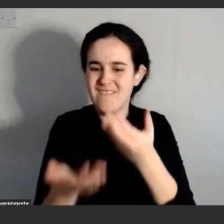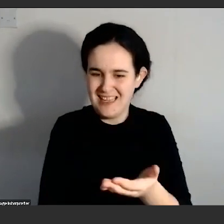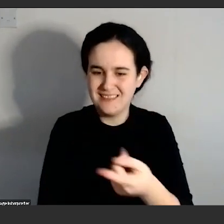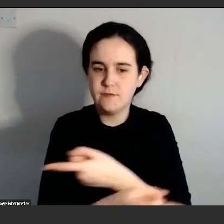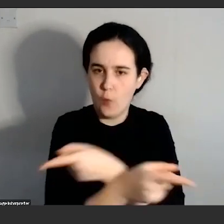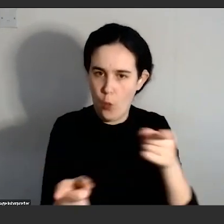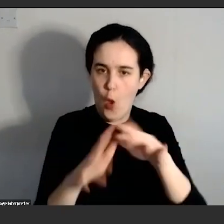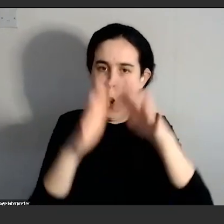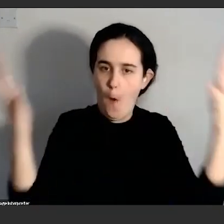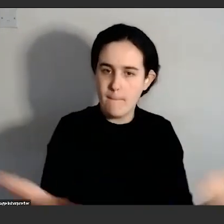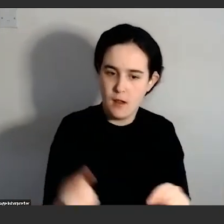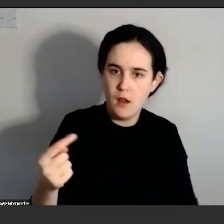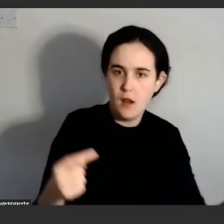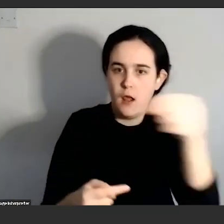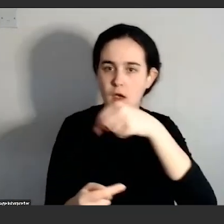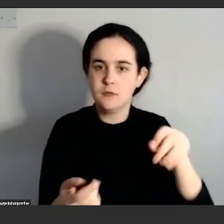we have taken so far